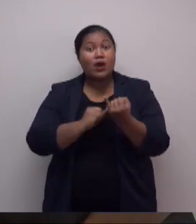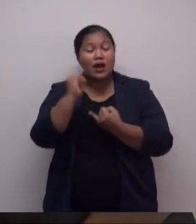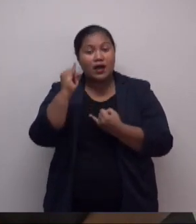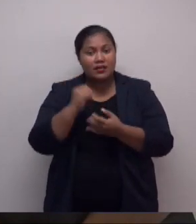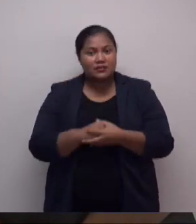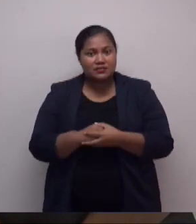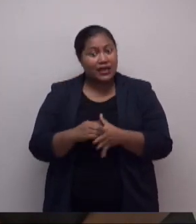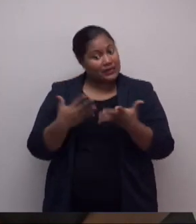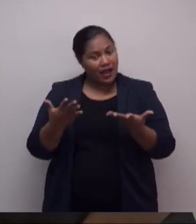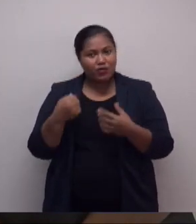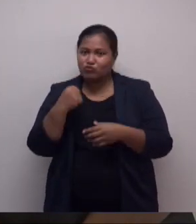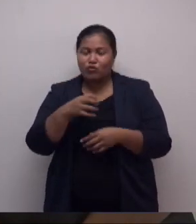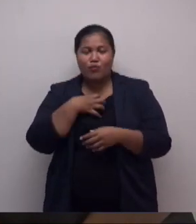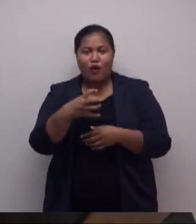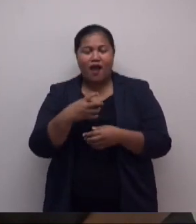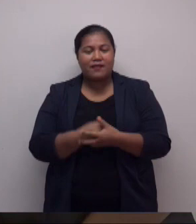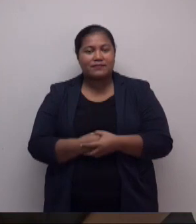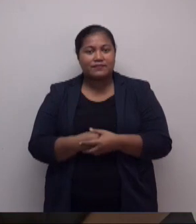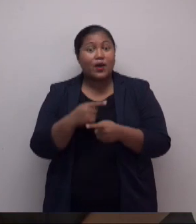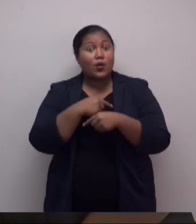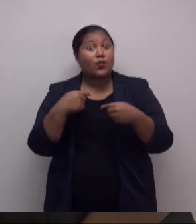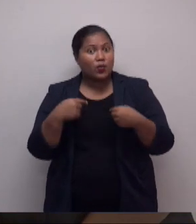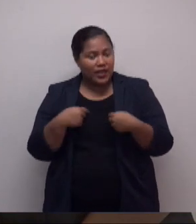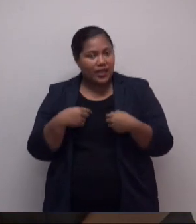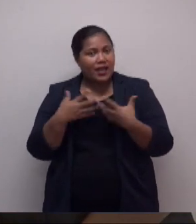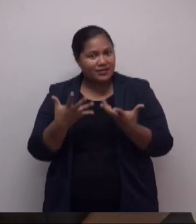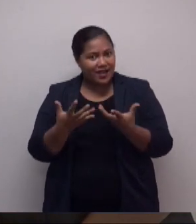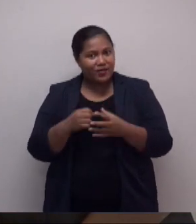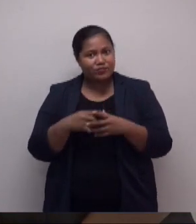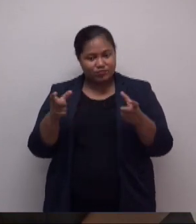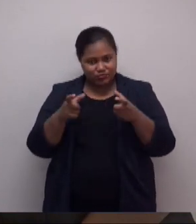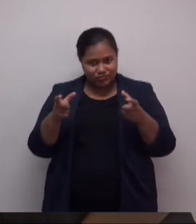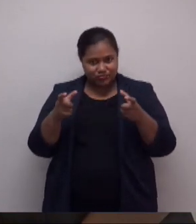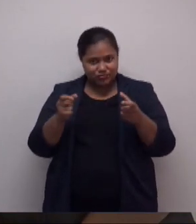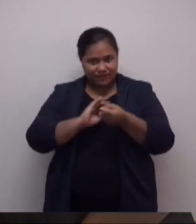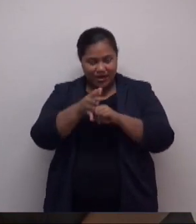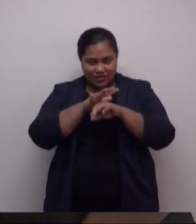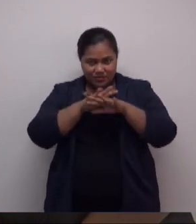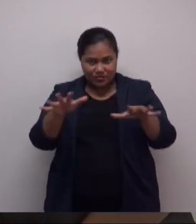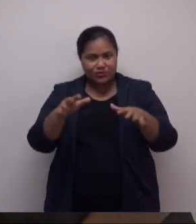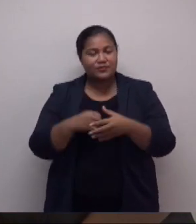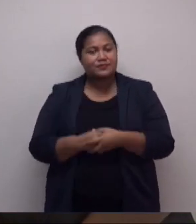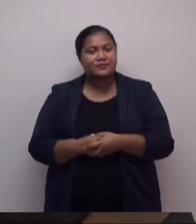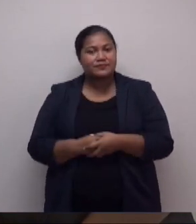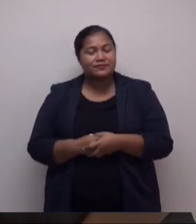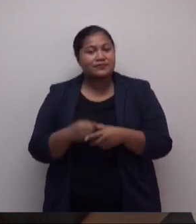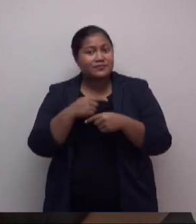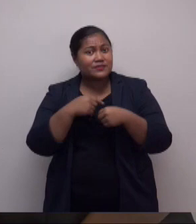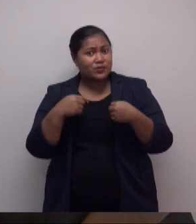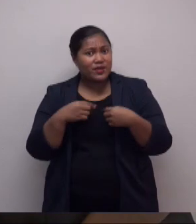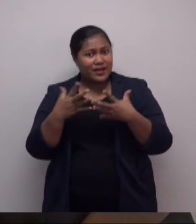isn't anymore. We are coexisting with the virus. Let me repeat that. We